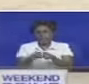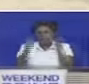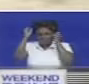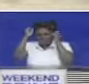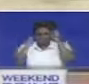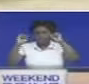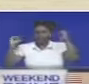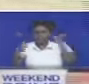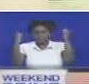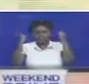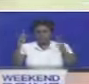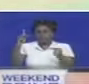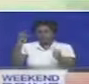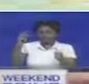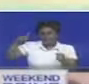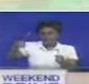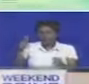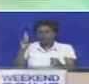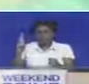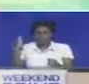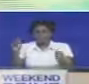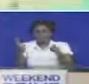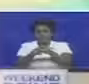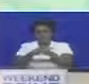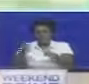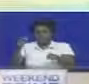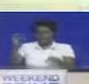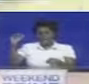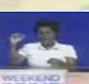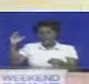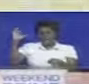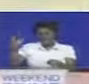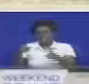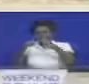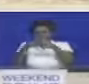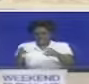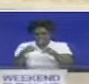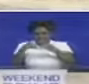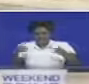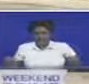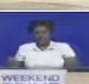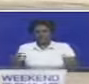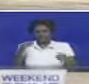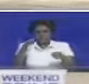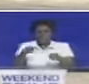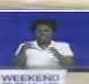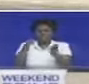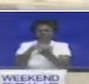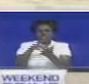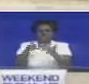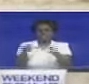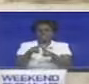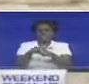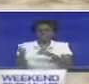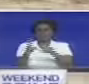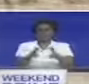Lineth Chepkirui, Sharon Cherop, and double Commonwealth champion Nancy Debet Lagat on the starting lineup. It was not to be a case of leading from the start as